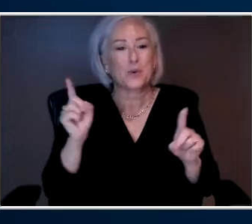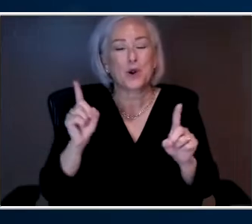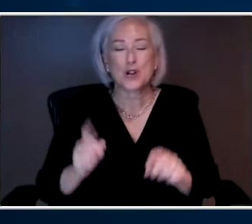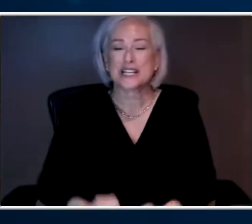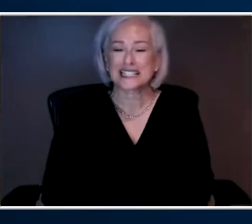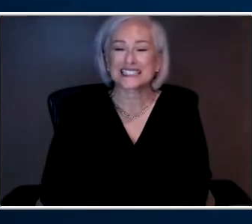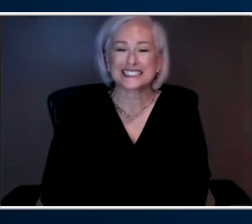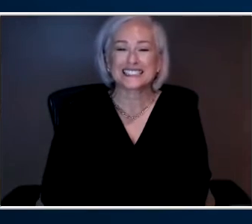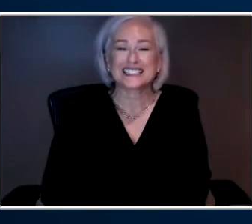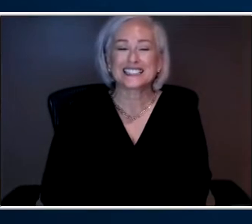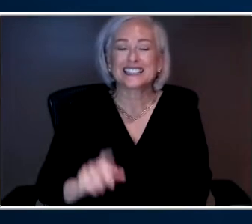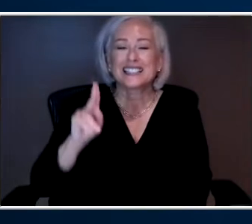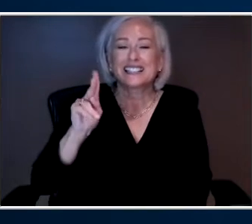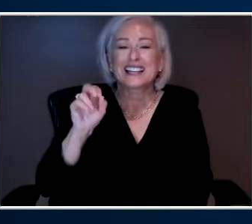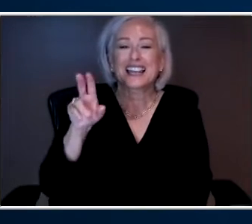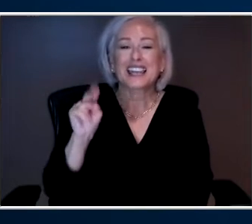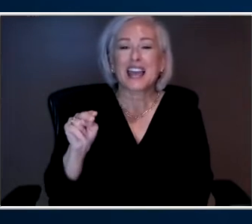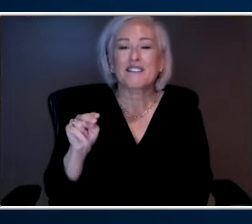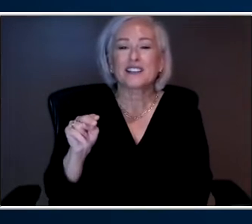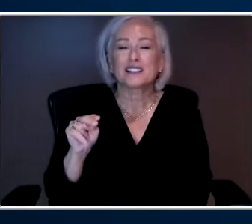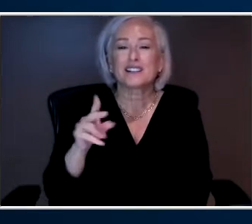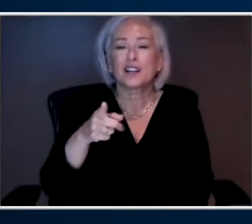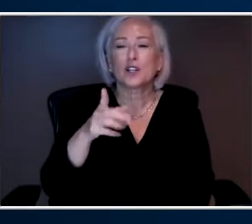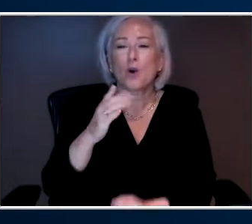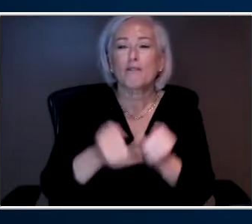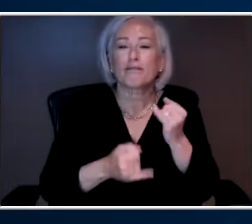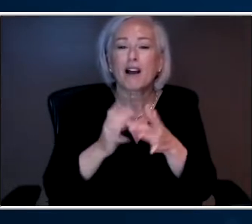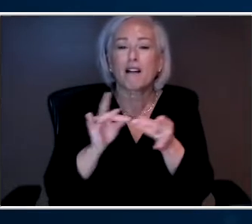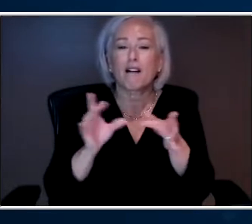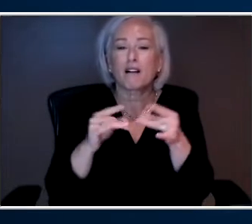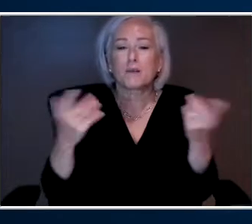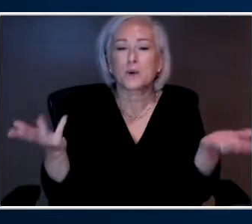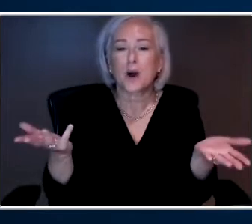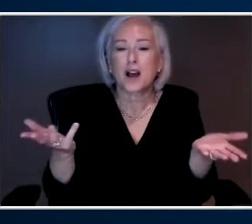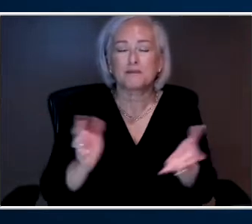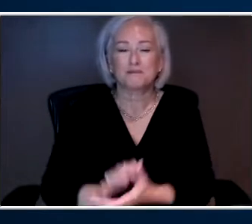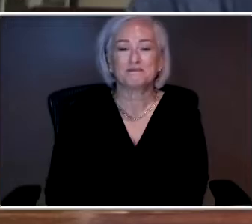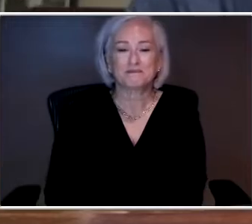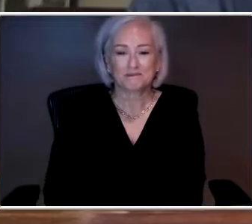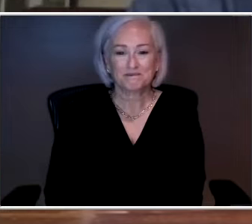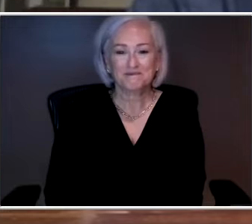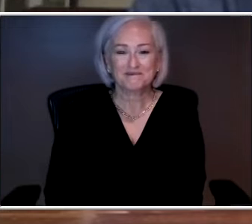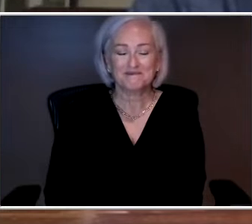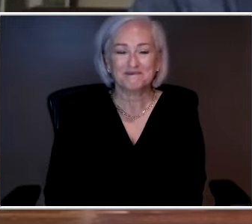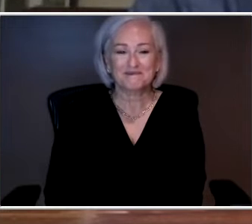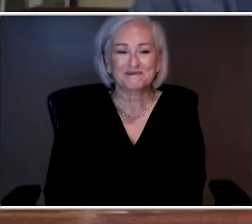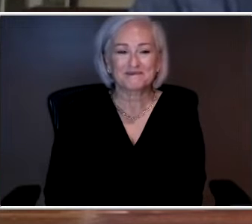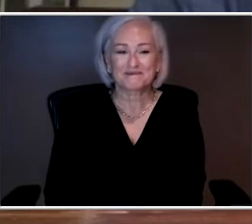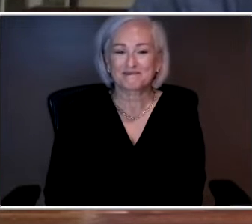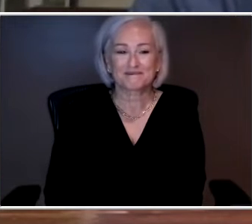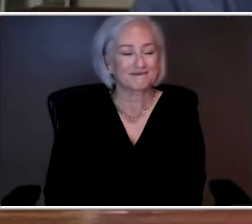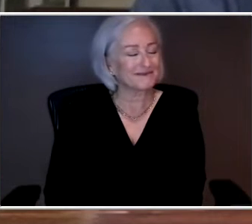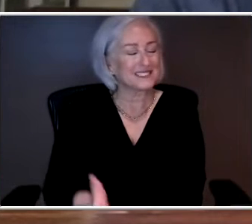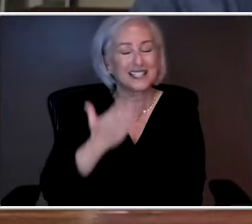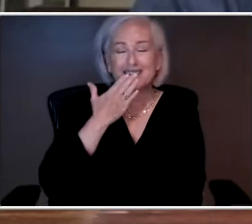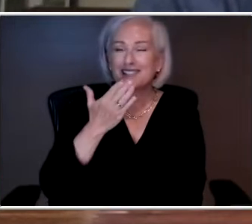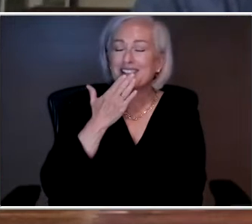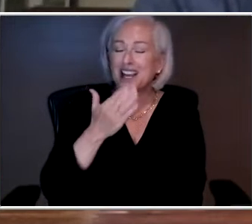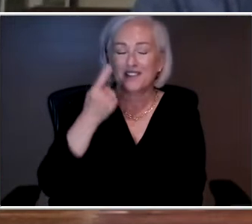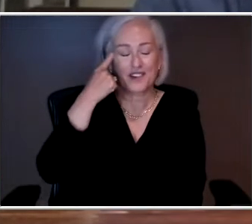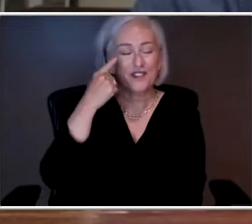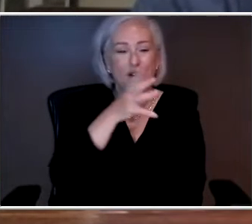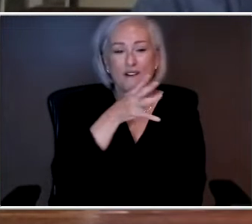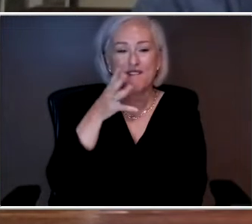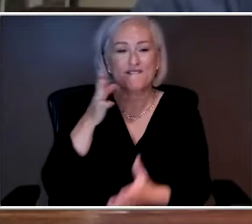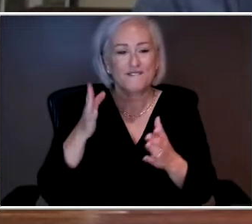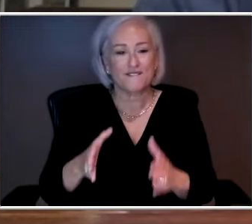Kevin, what do you want the takeaway to be from this story? We're just so thankful for Farmer Frank for